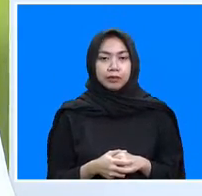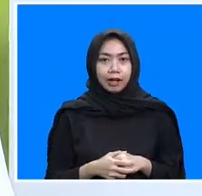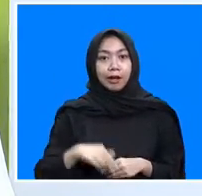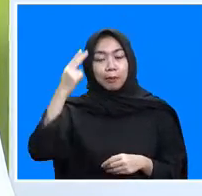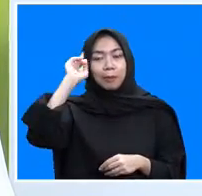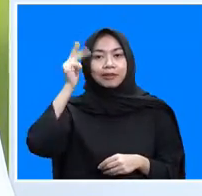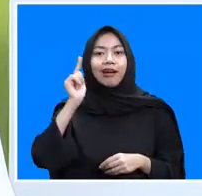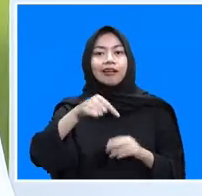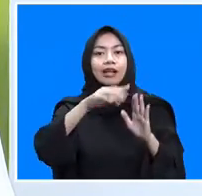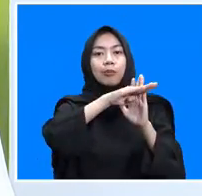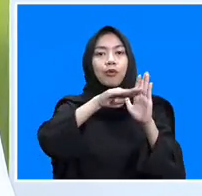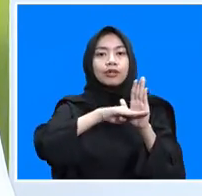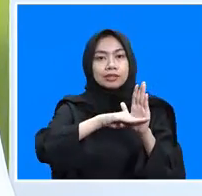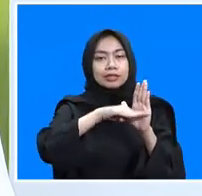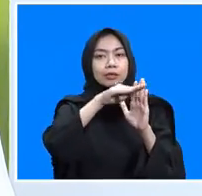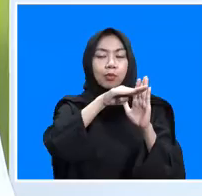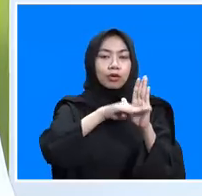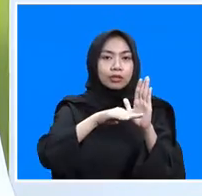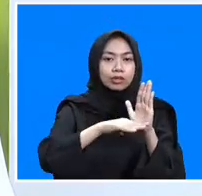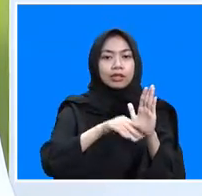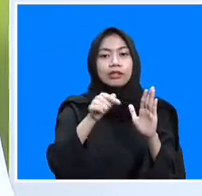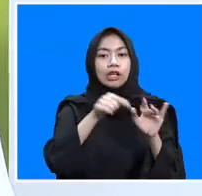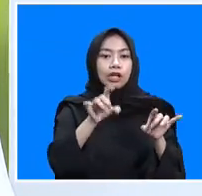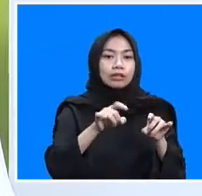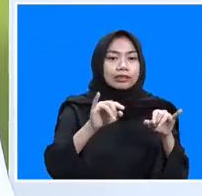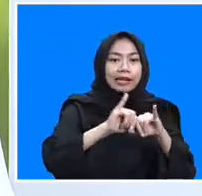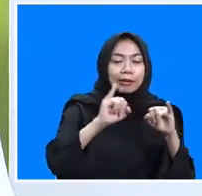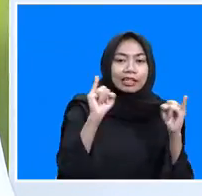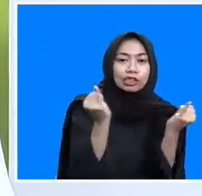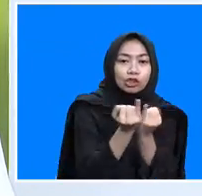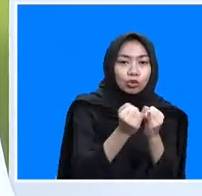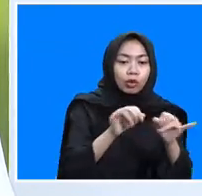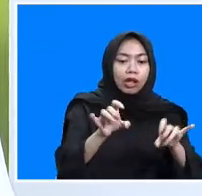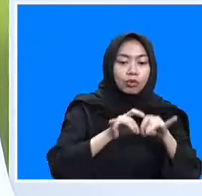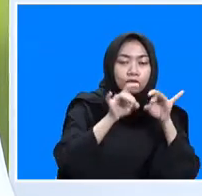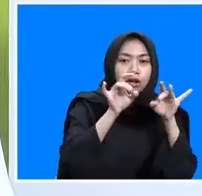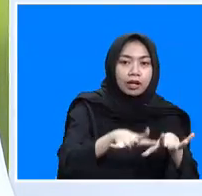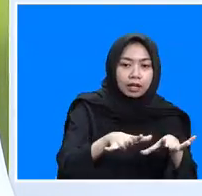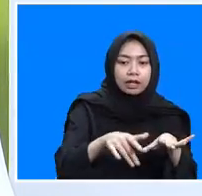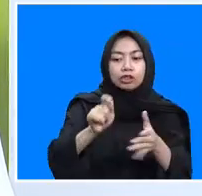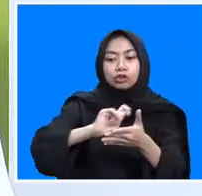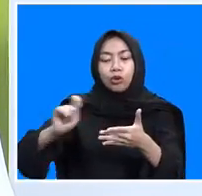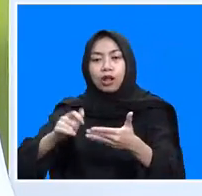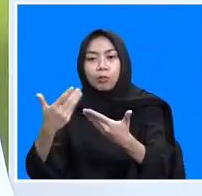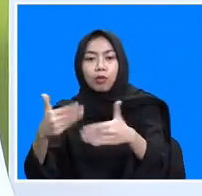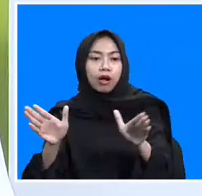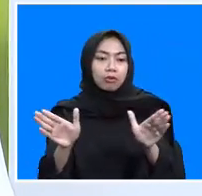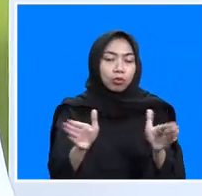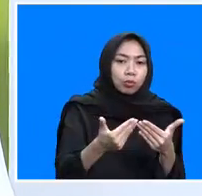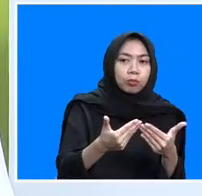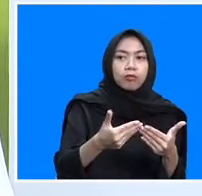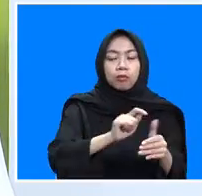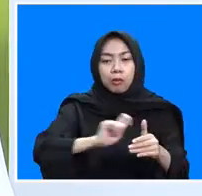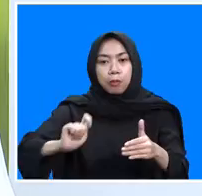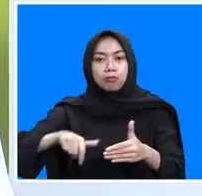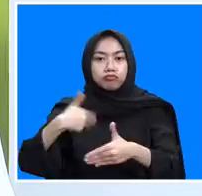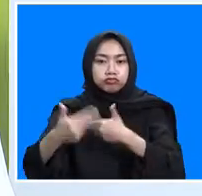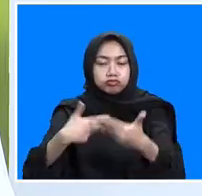policies through an institute called the Australian Institute for Teaching and School Leadership, otherwise known as AITSL.